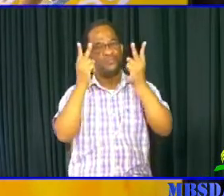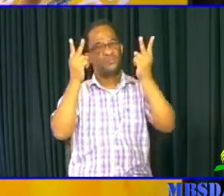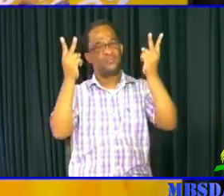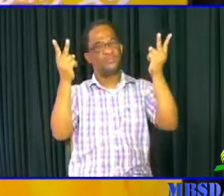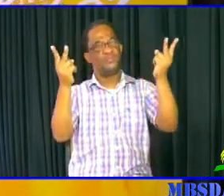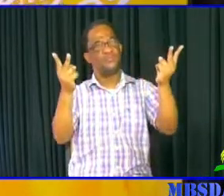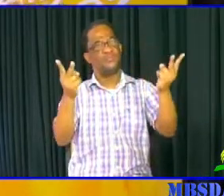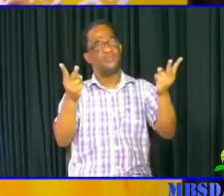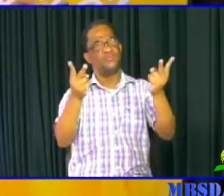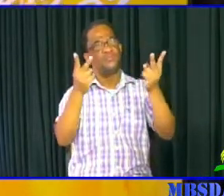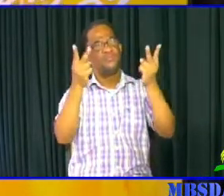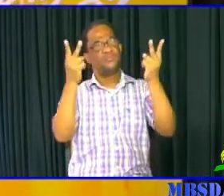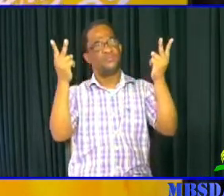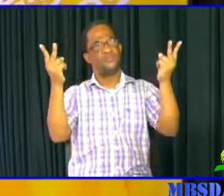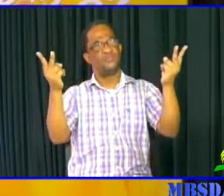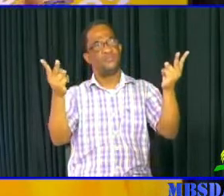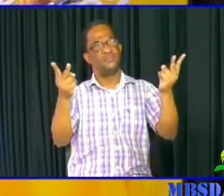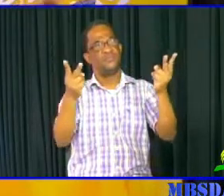victorious.